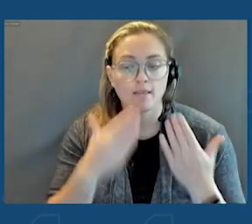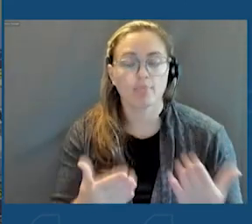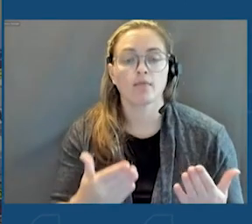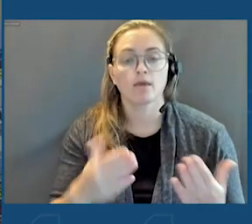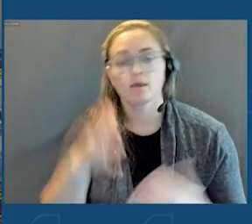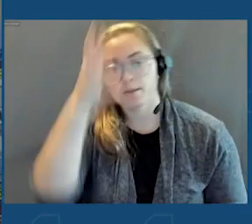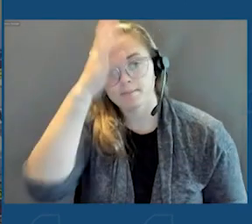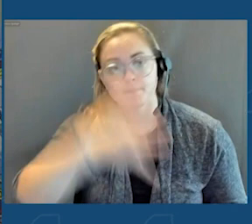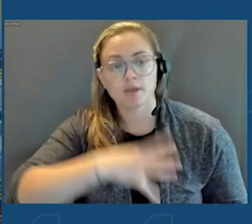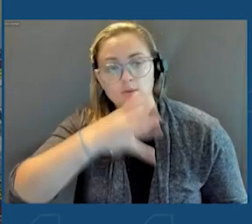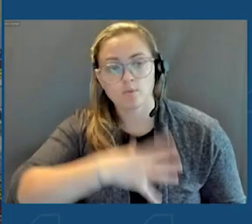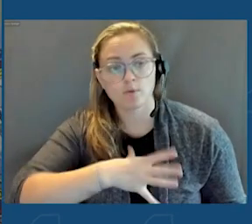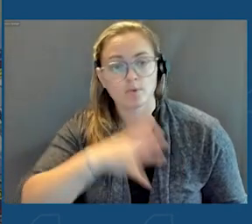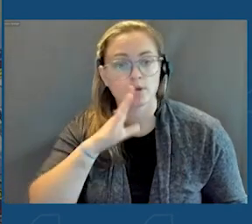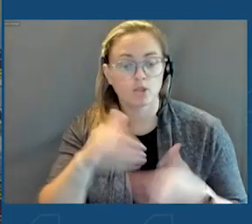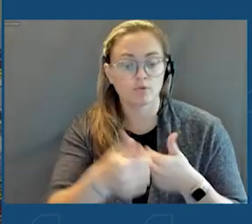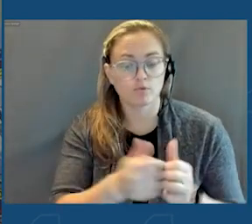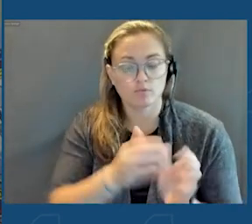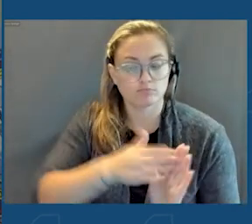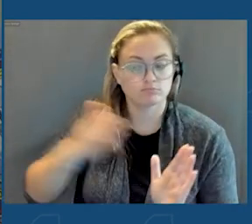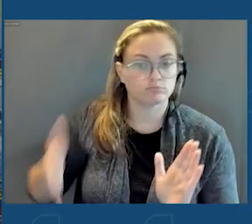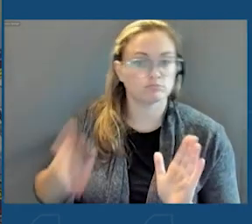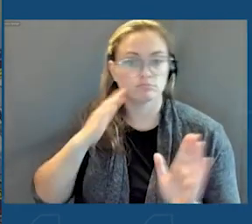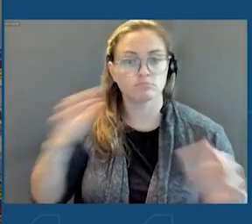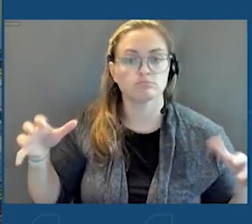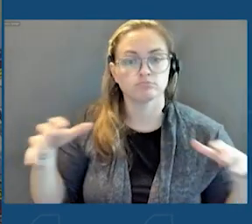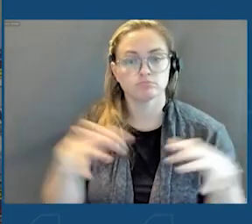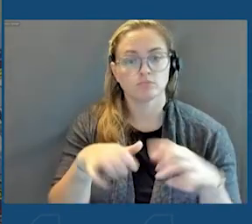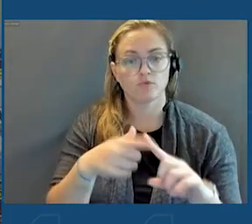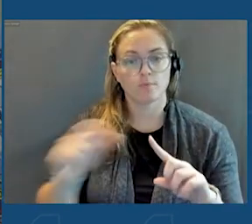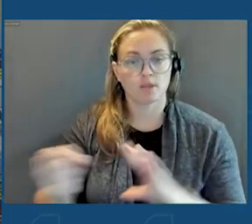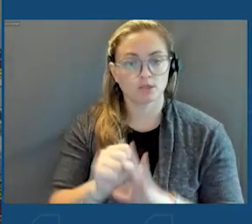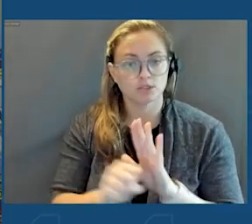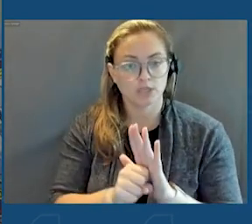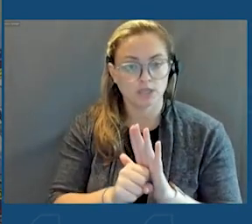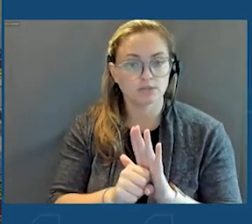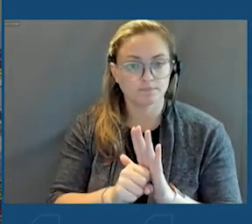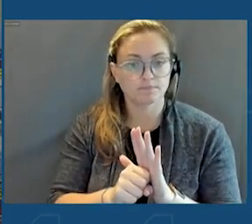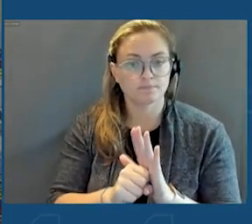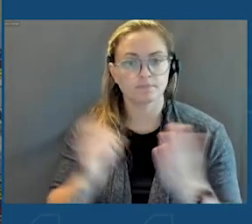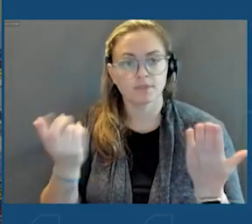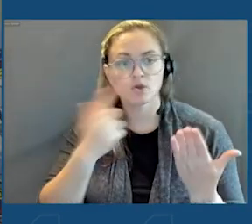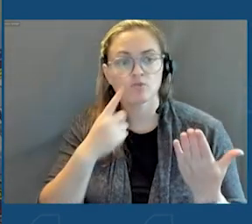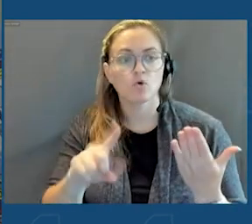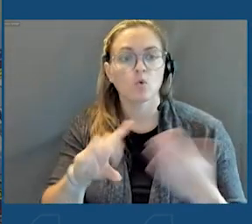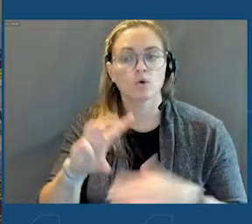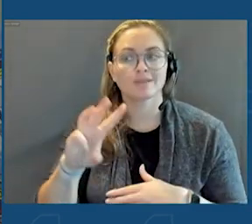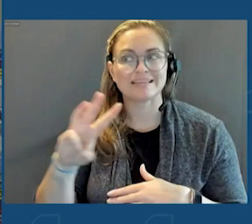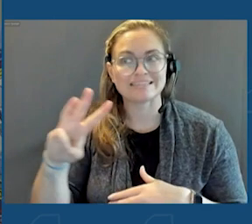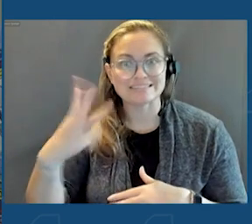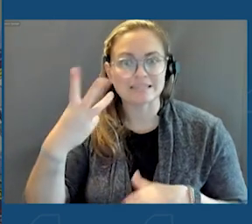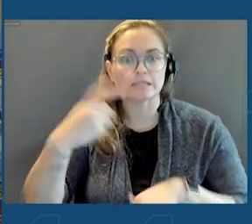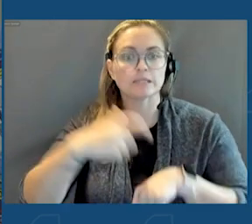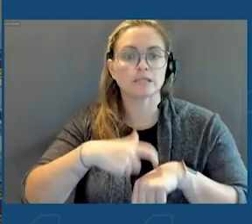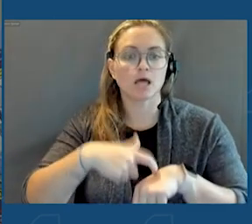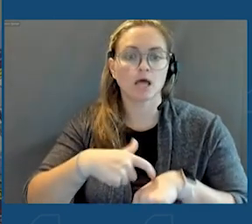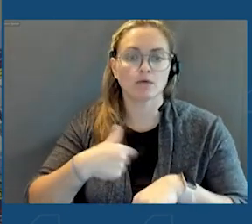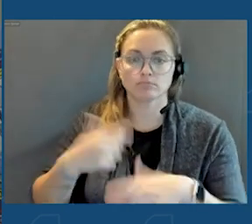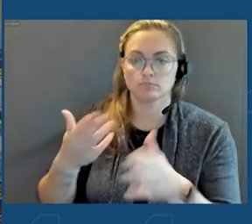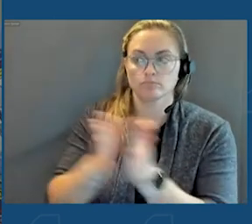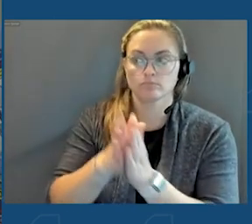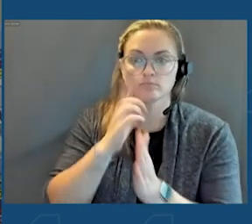women in the room next door who have gathered. They've come from other states. They are here for the 6th time at my request to